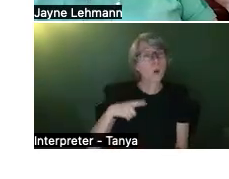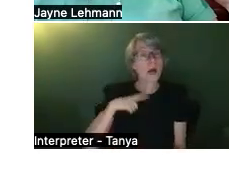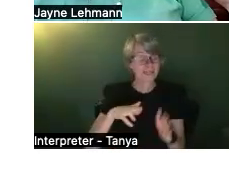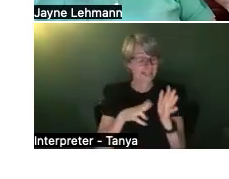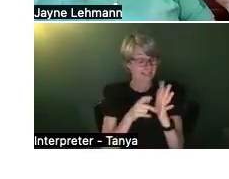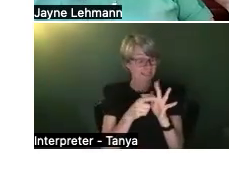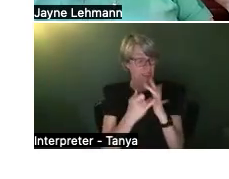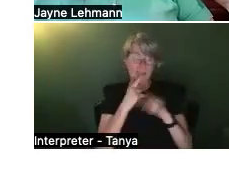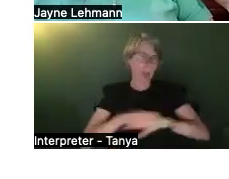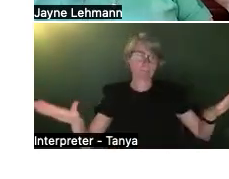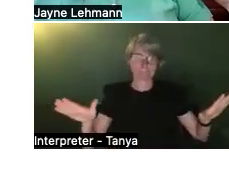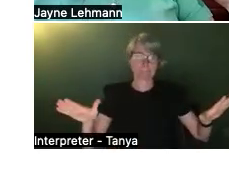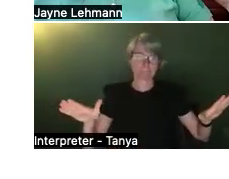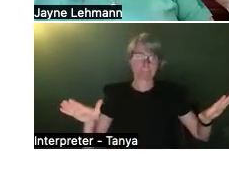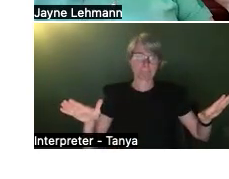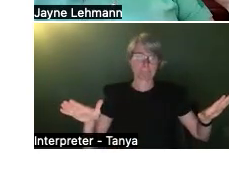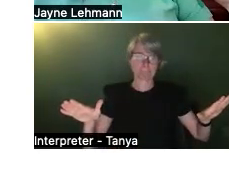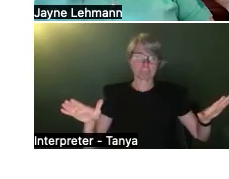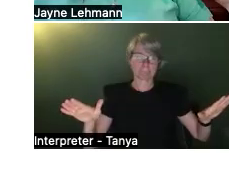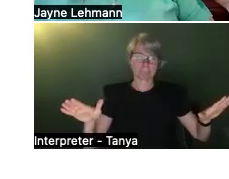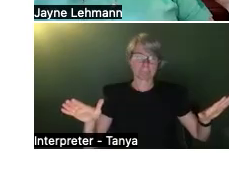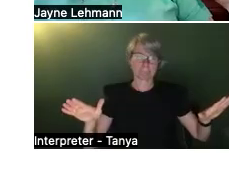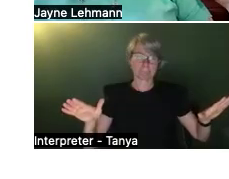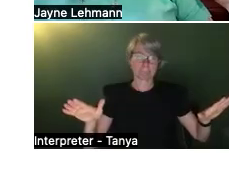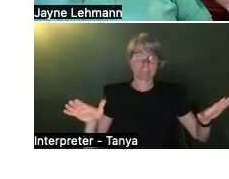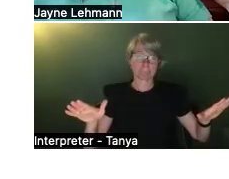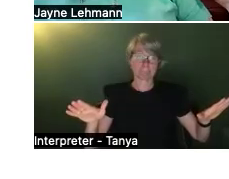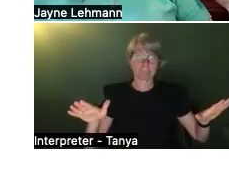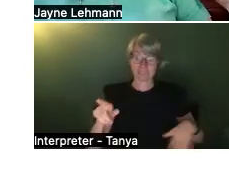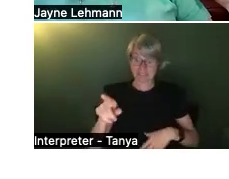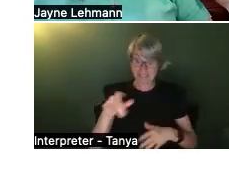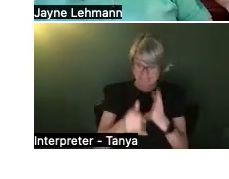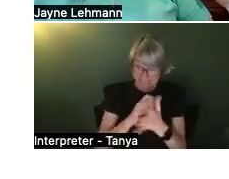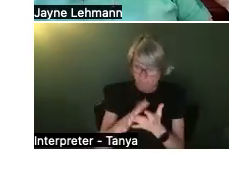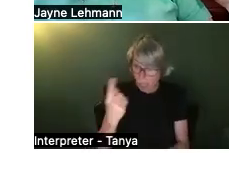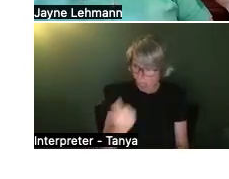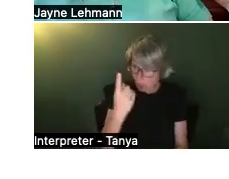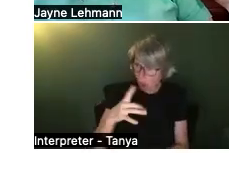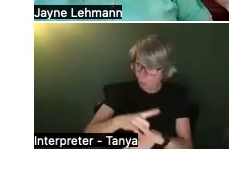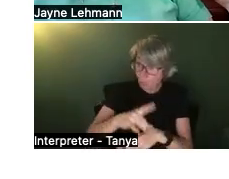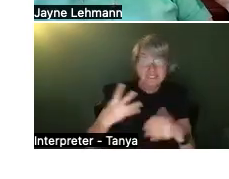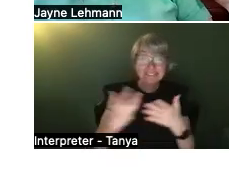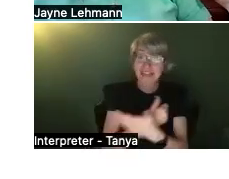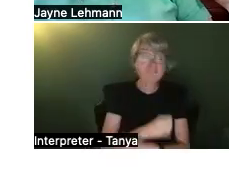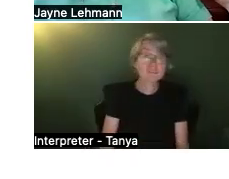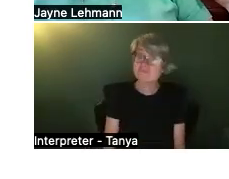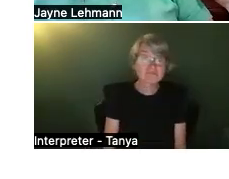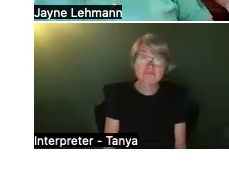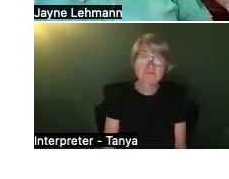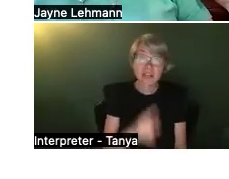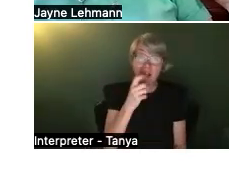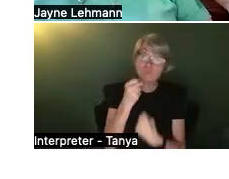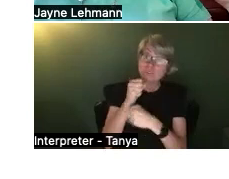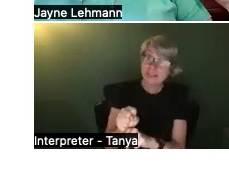that anymore. So Sarah wasn't safe to be in hospital by herself. She couldn't protect herself. She couldn't